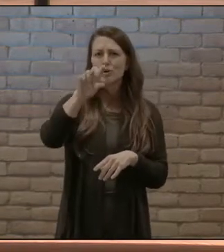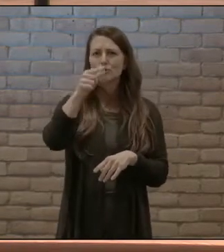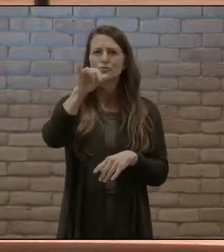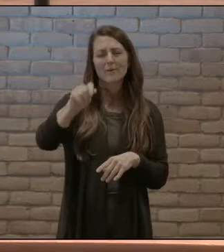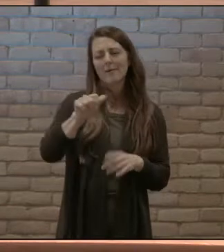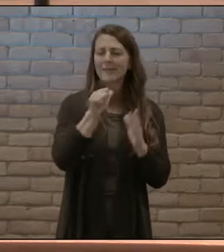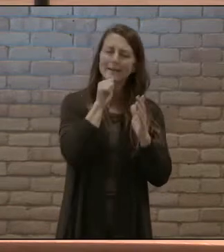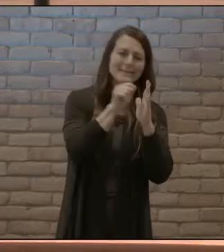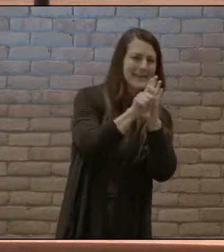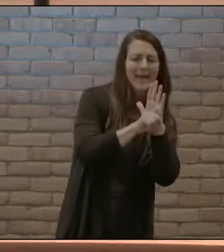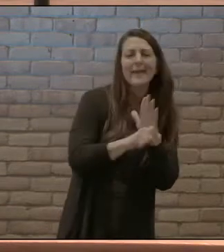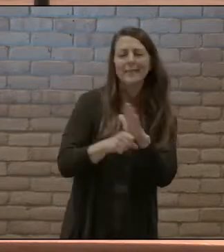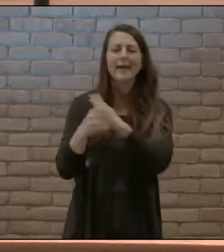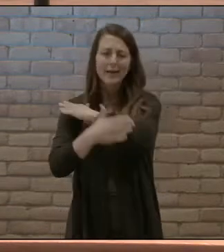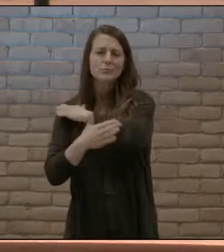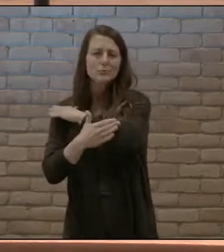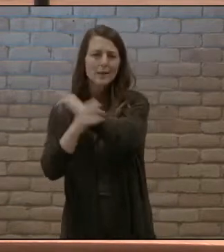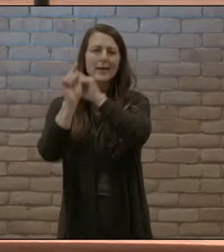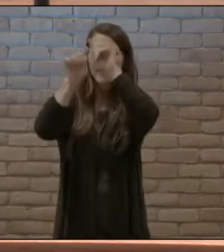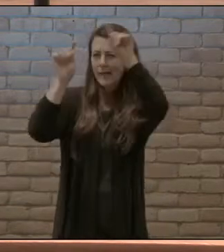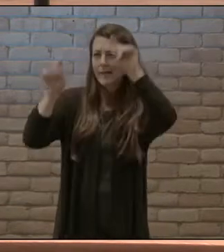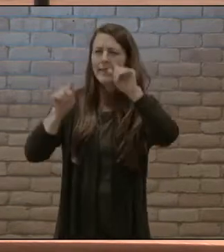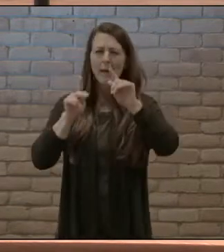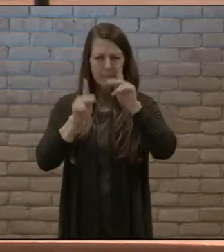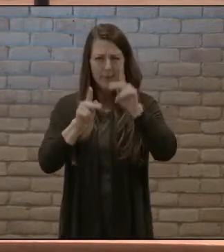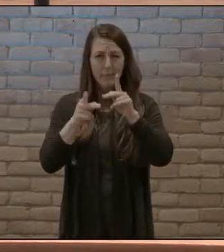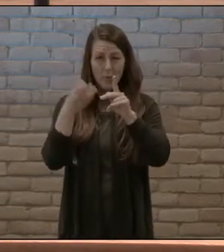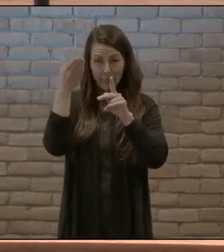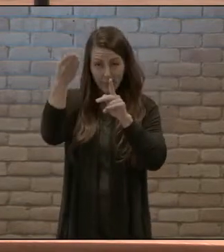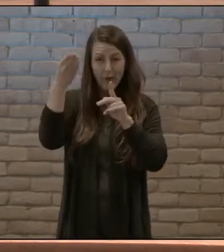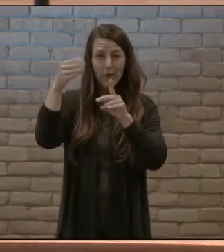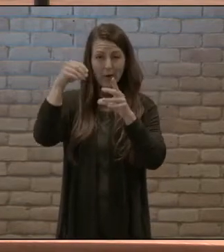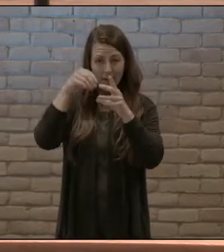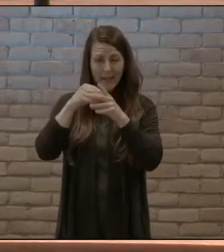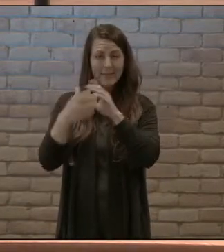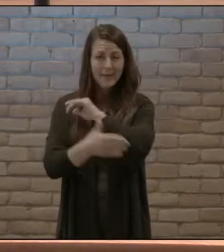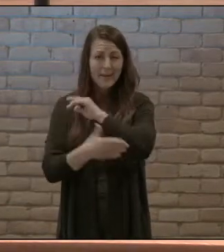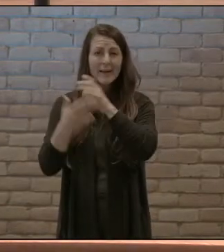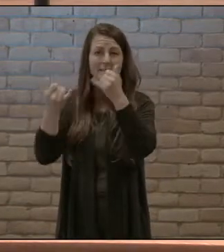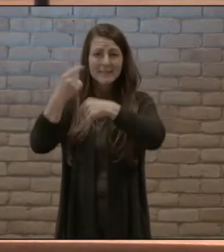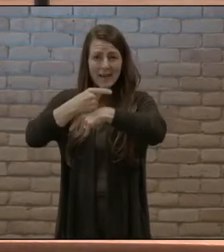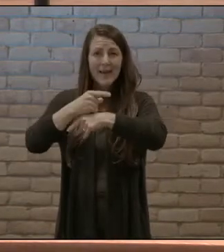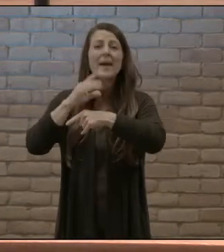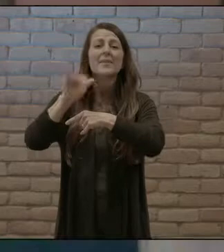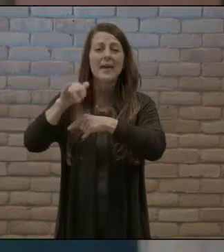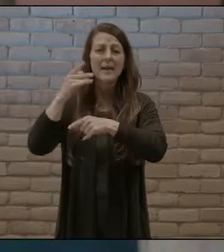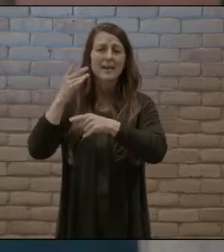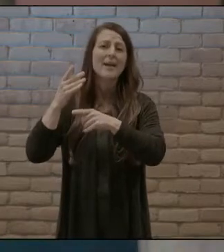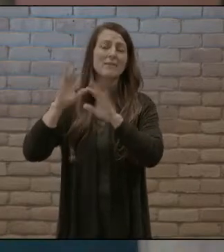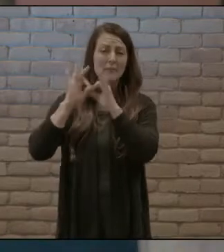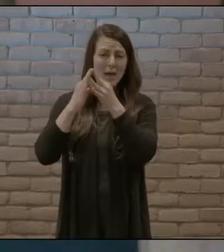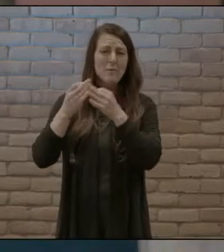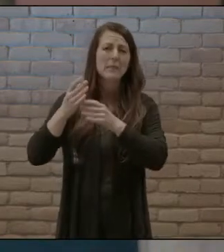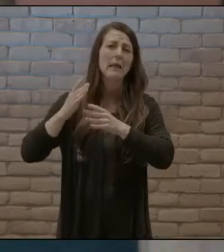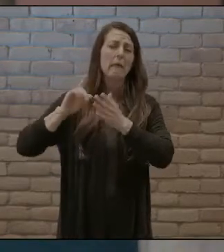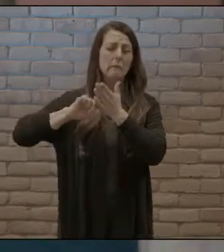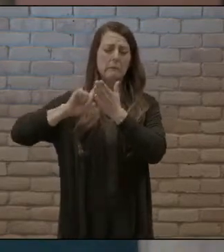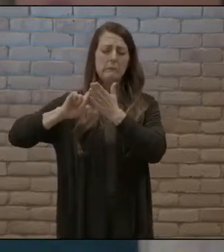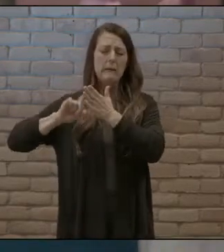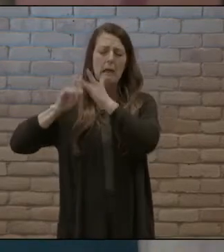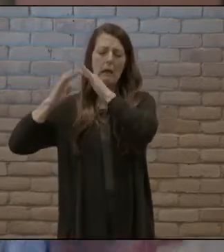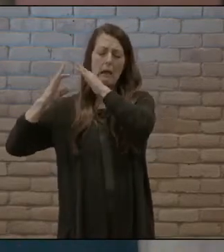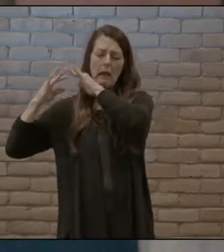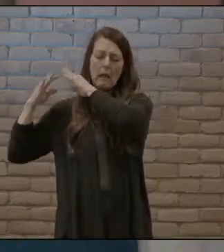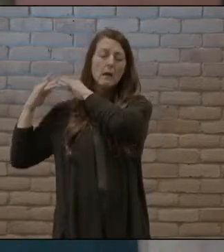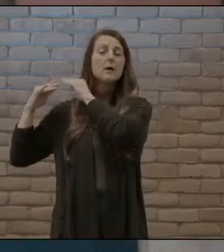the state, the country. There are people in those nations today that can trace their ancestry all the way back to